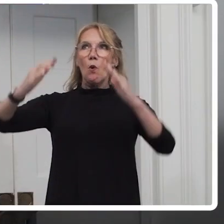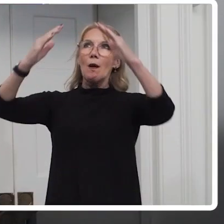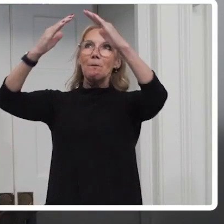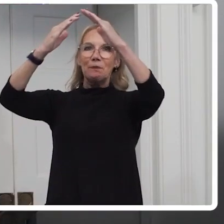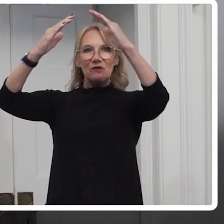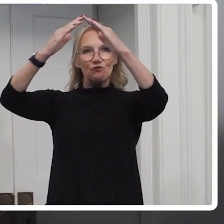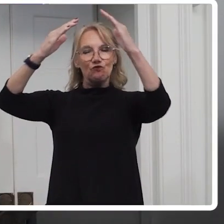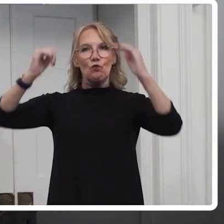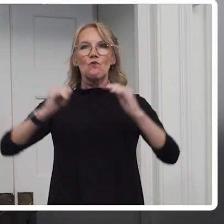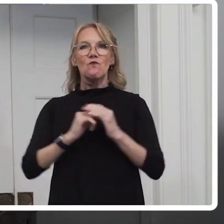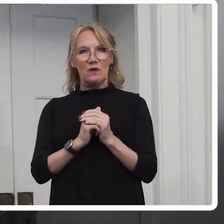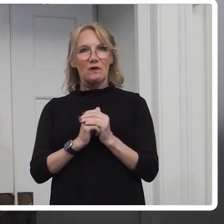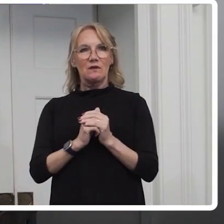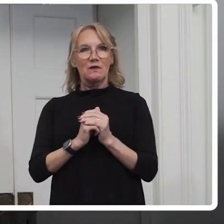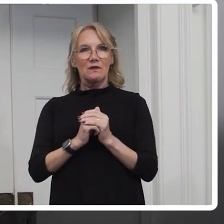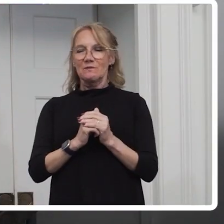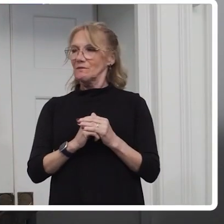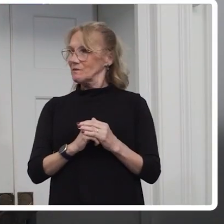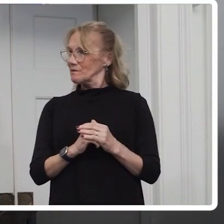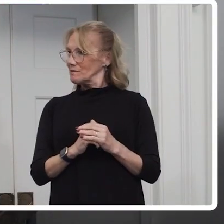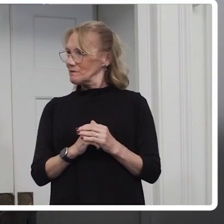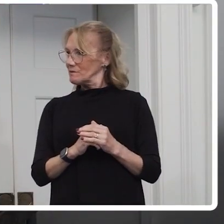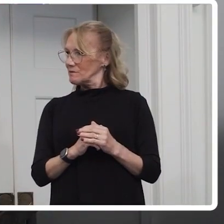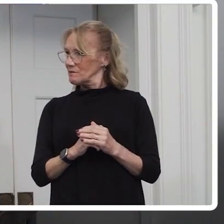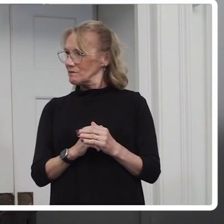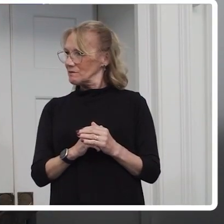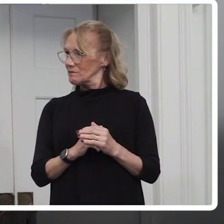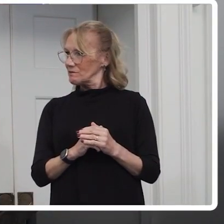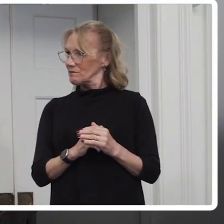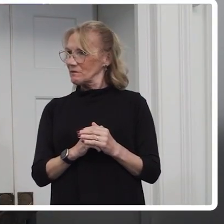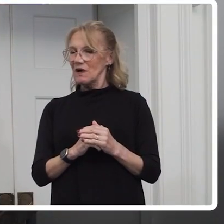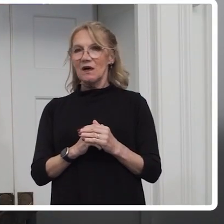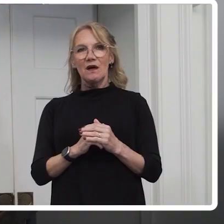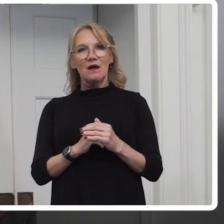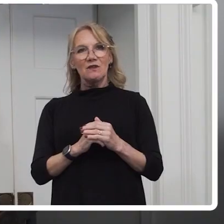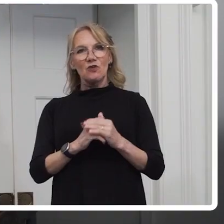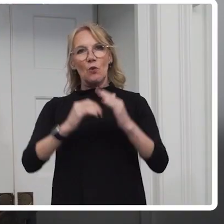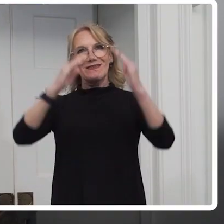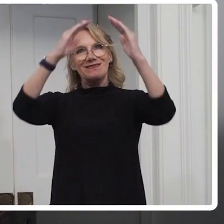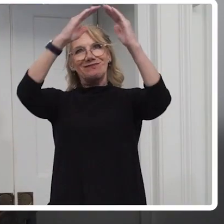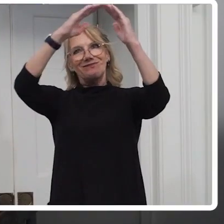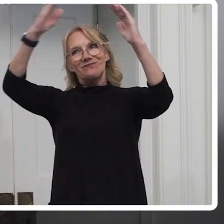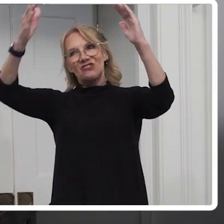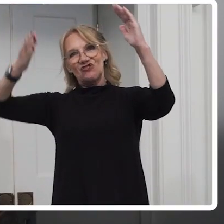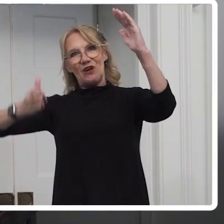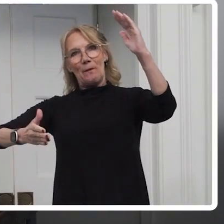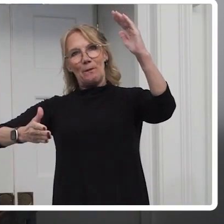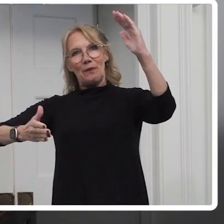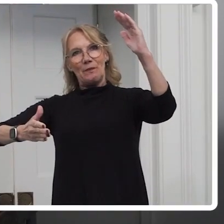wall on one end of the studio that has this pitched roof. So it's been cut to that shape. So it's